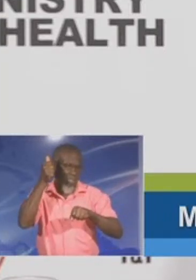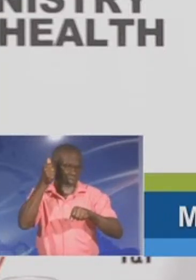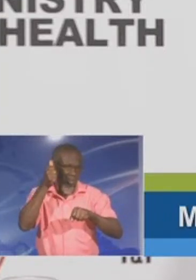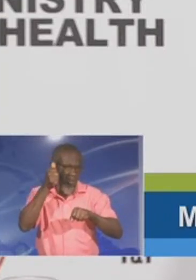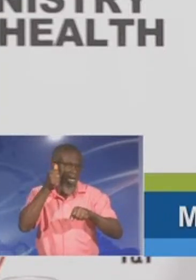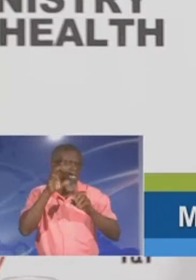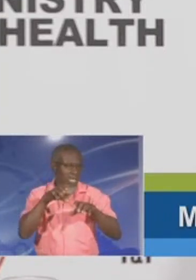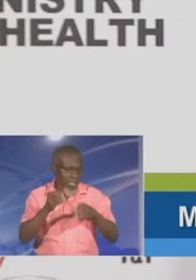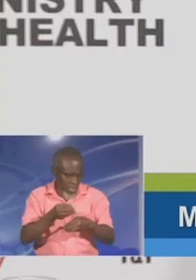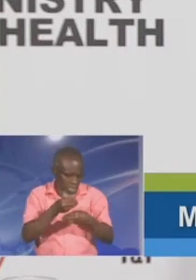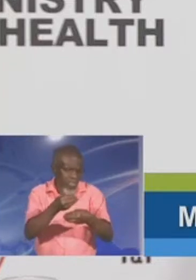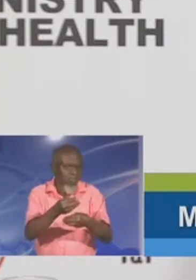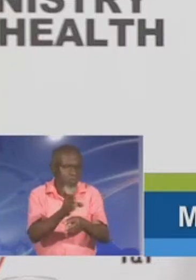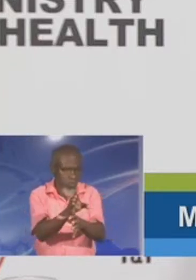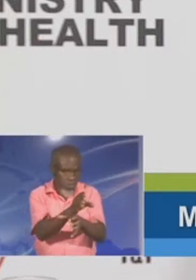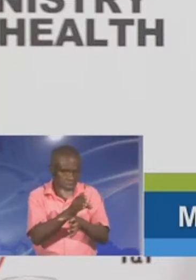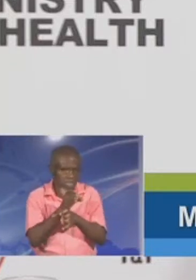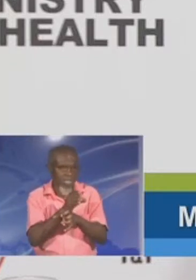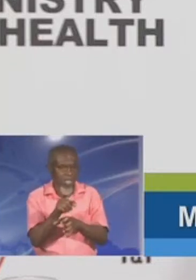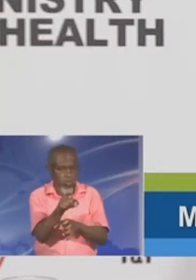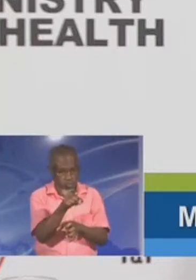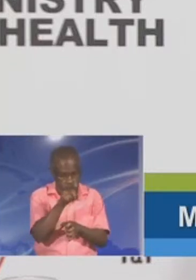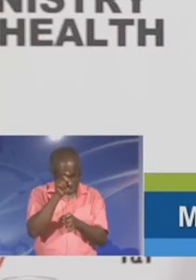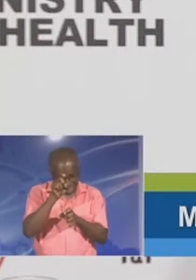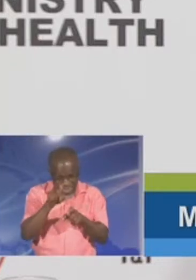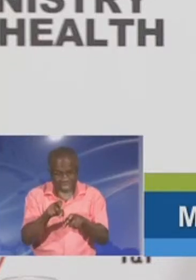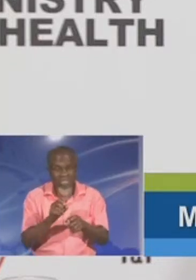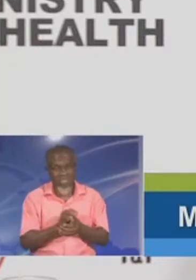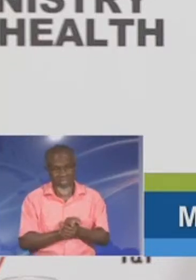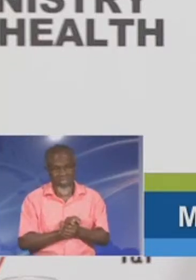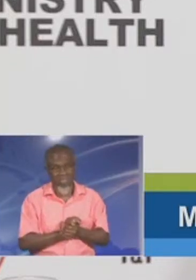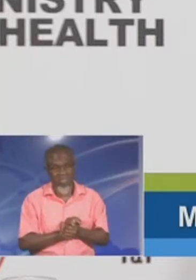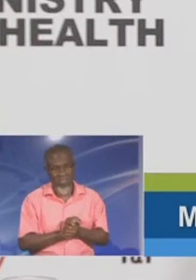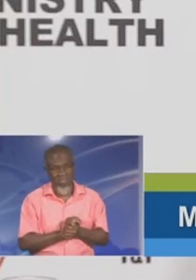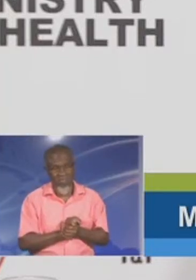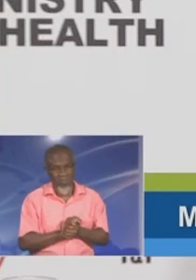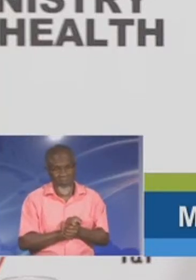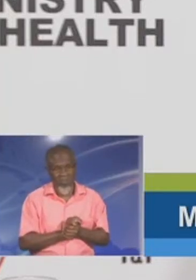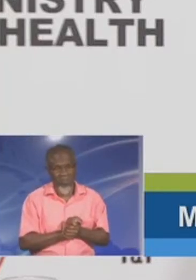care that that person needs if the risk is in fact escalating.